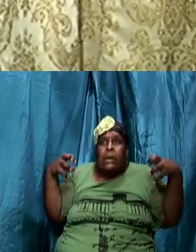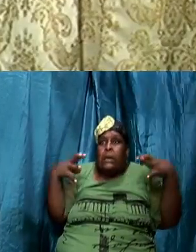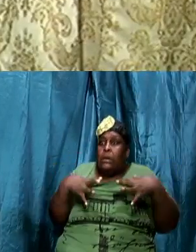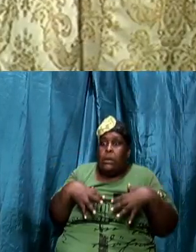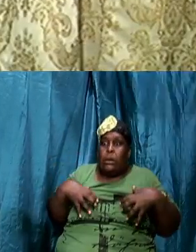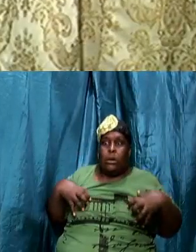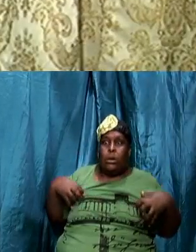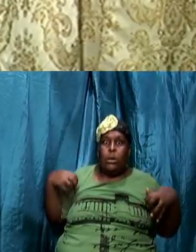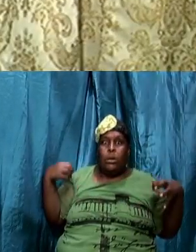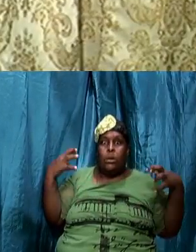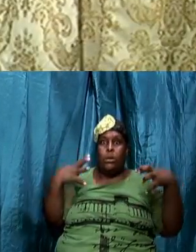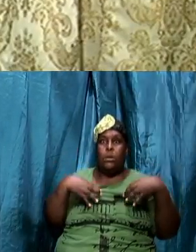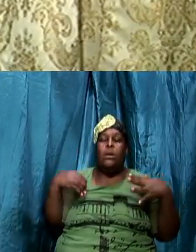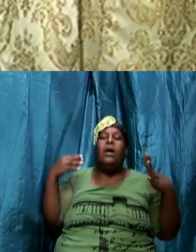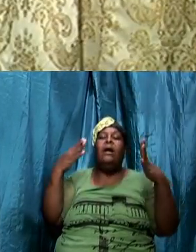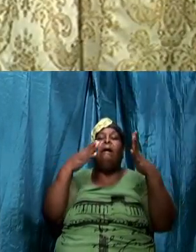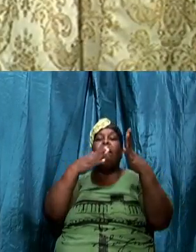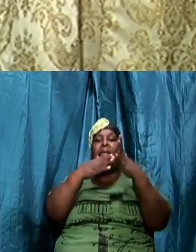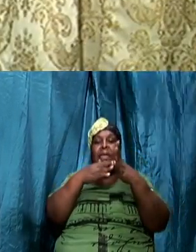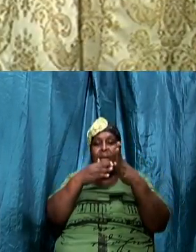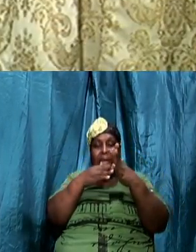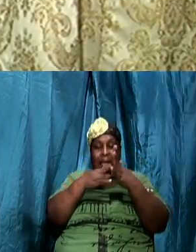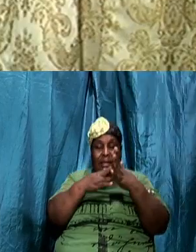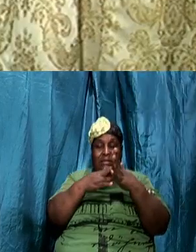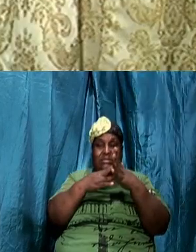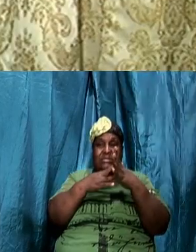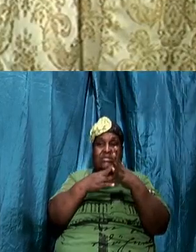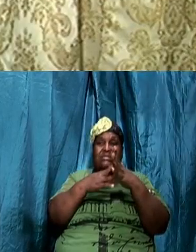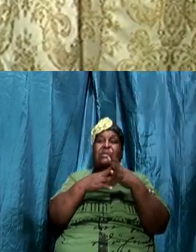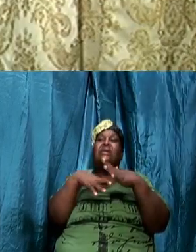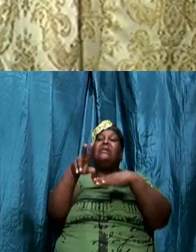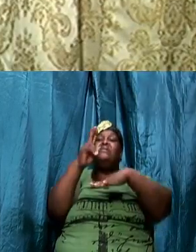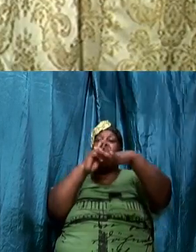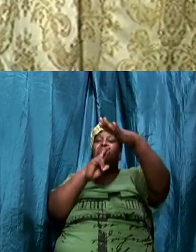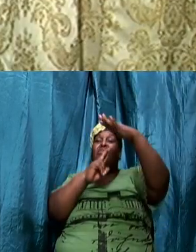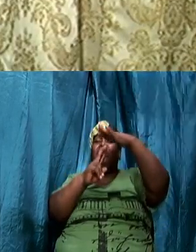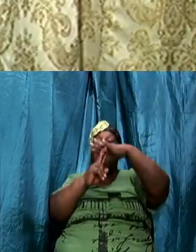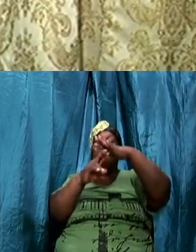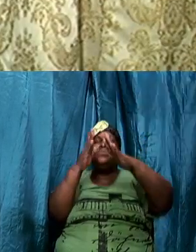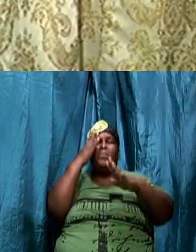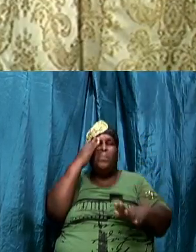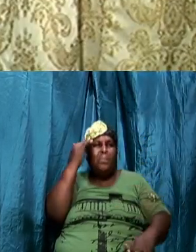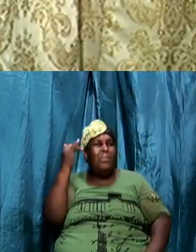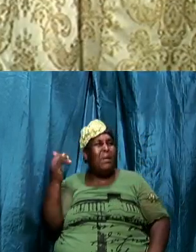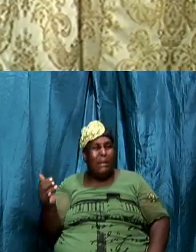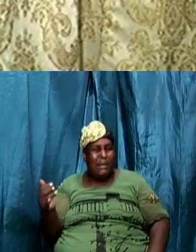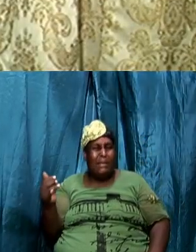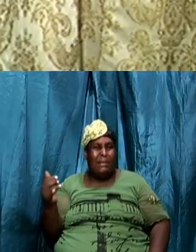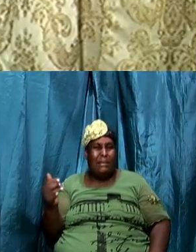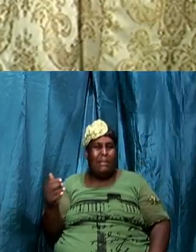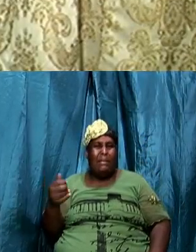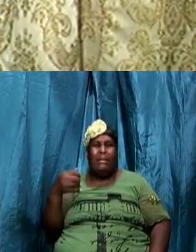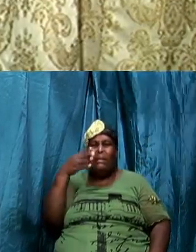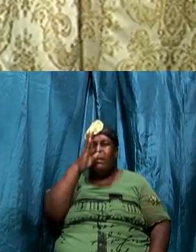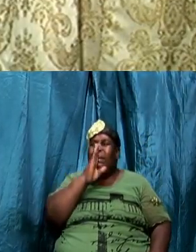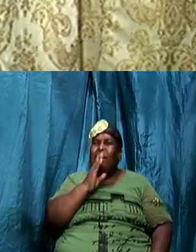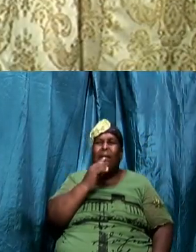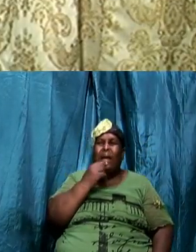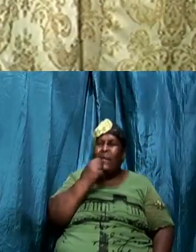kindled against Balaam. Why? No, God said he must